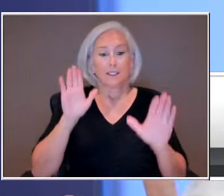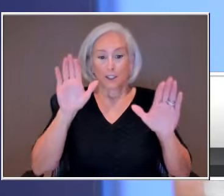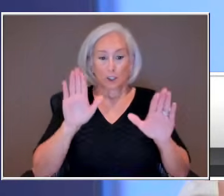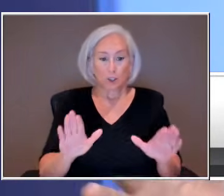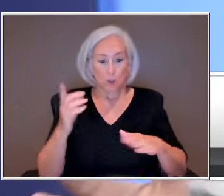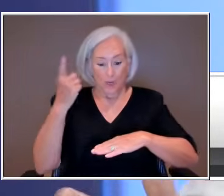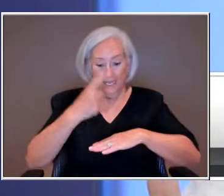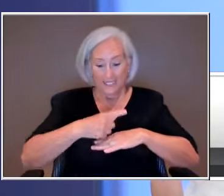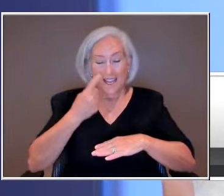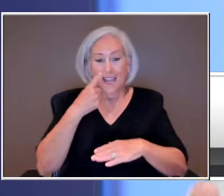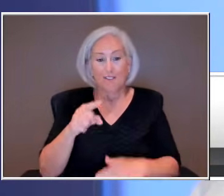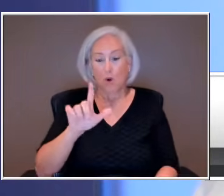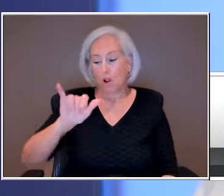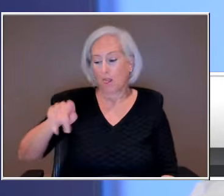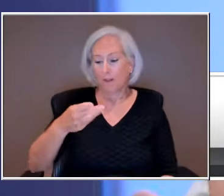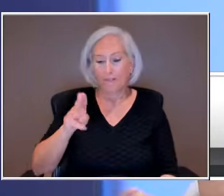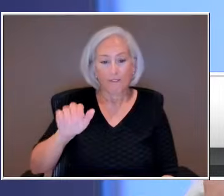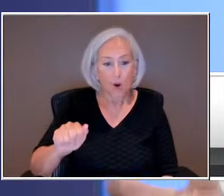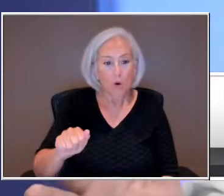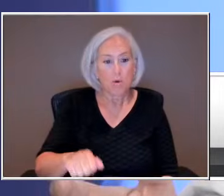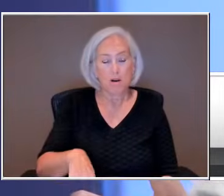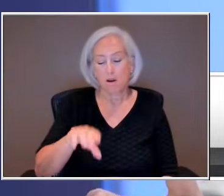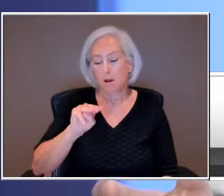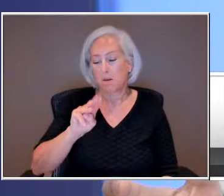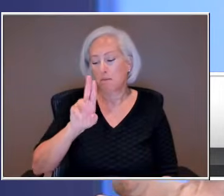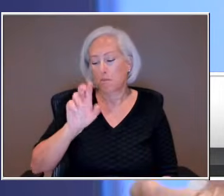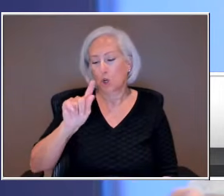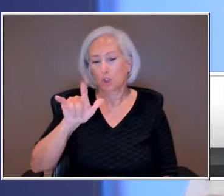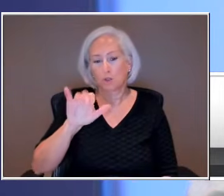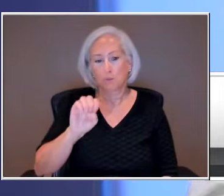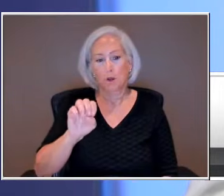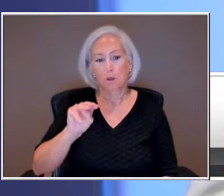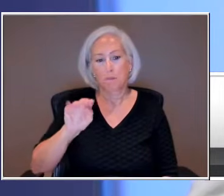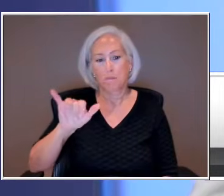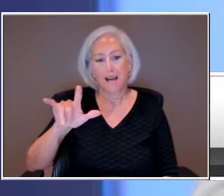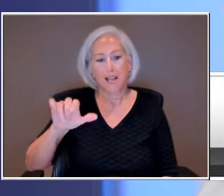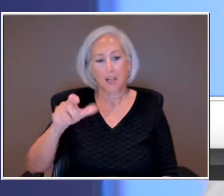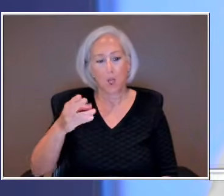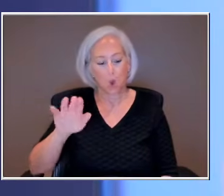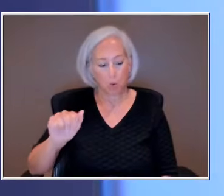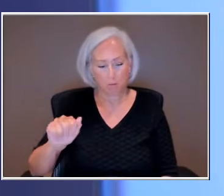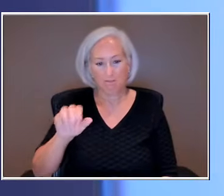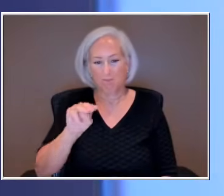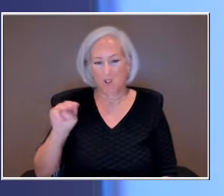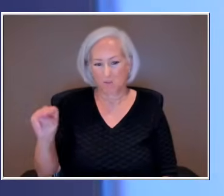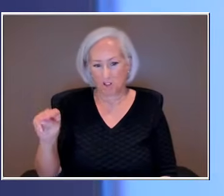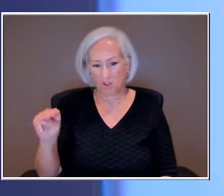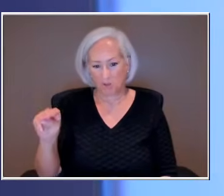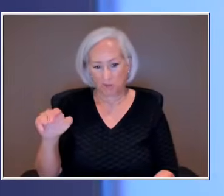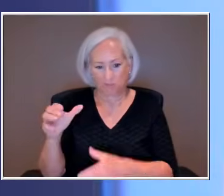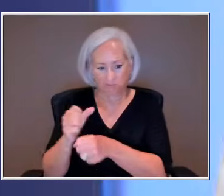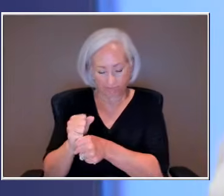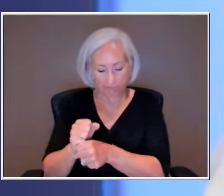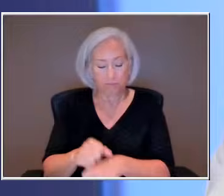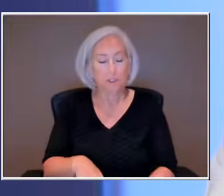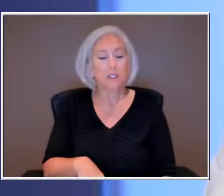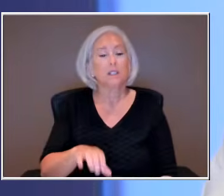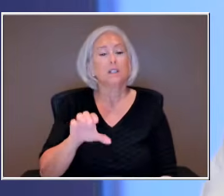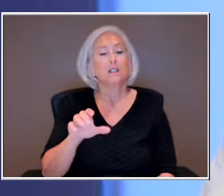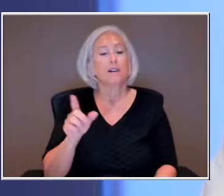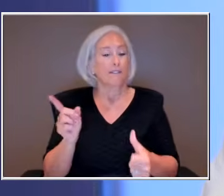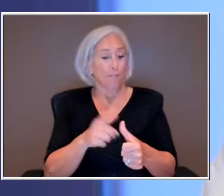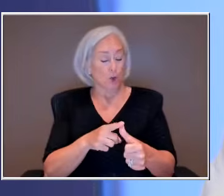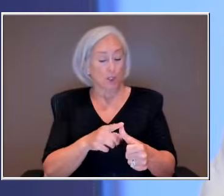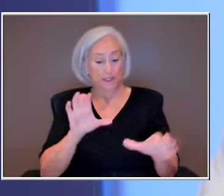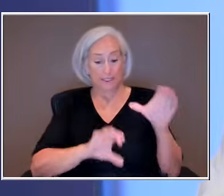also lymphoma and all blood cancers patients, which we kind of like have to understand. Chemotherapy, let's go a little bit step, like the chemotherapy that